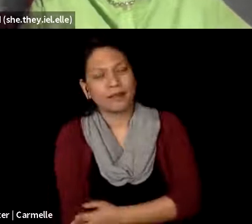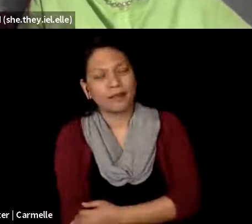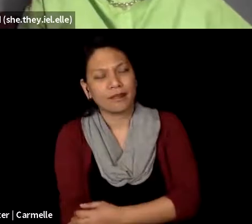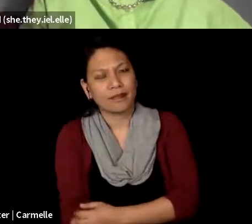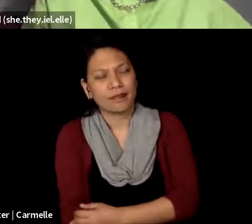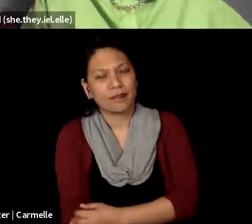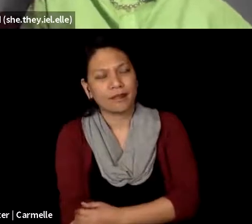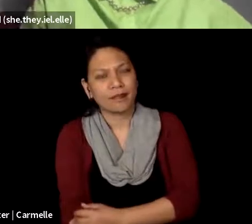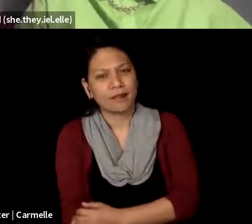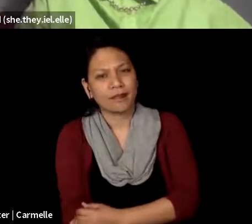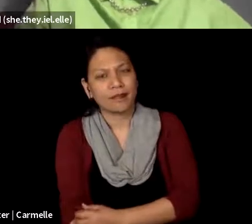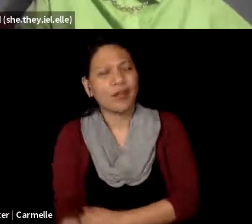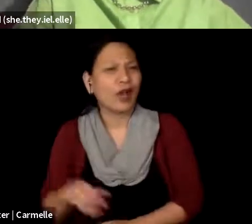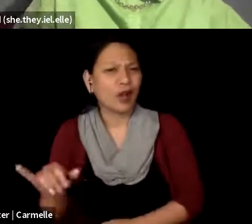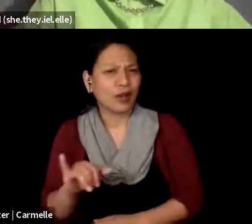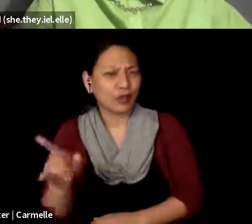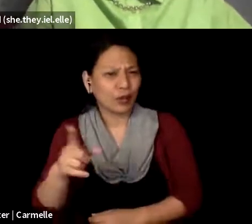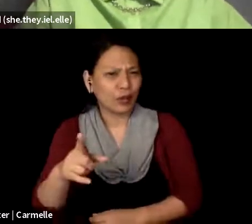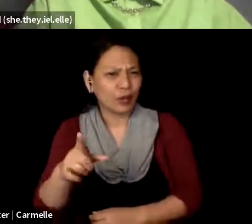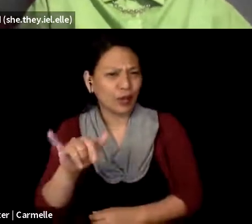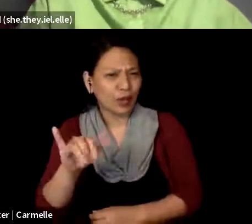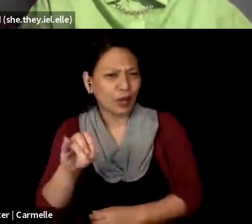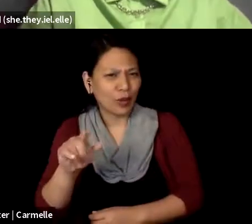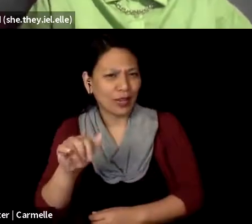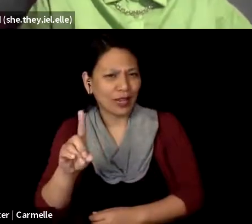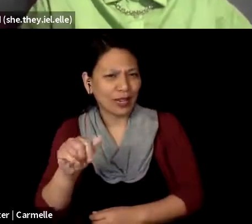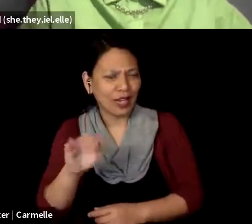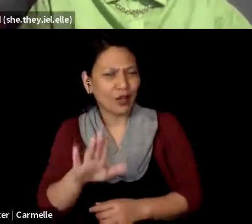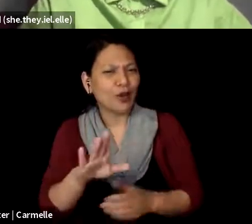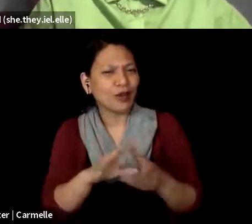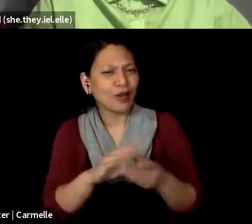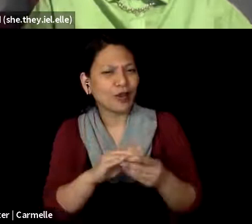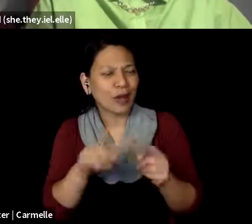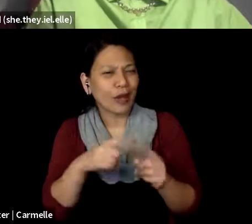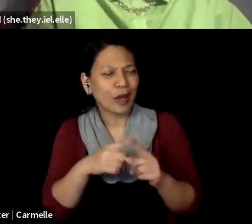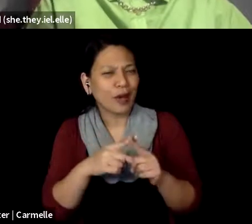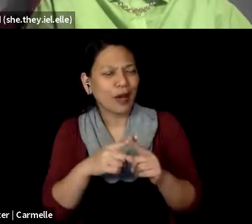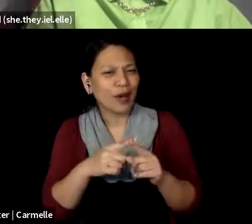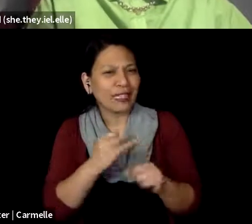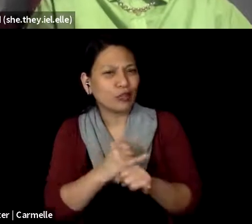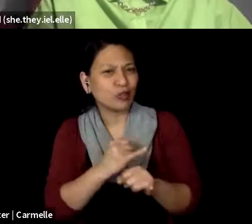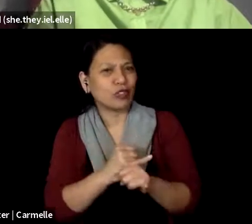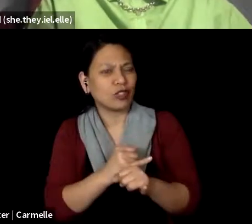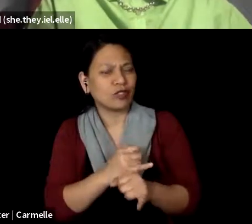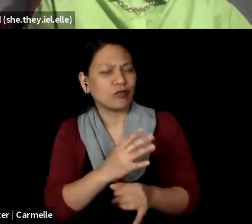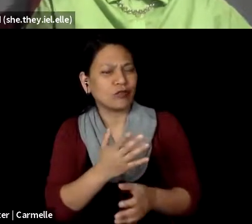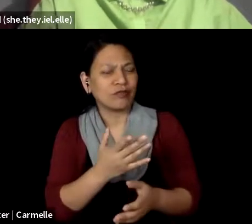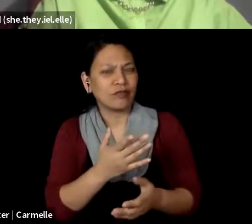You also mentioned something else, Yolanda, earlier about institutions